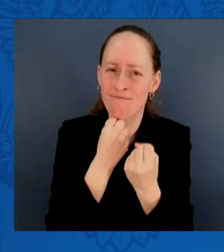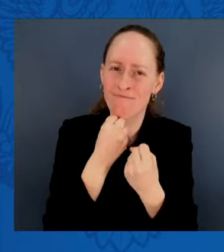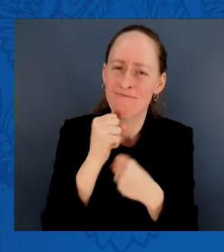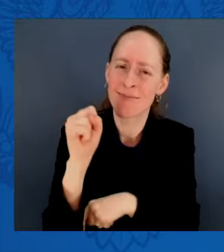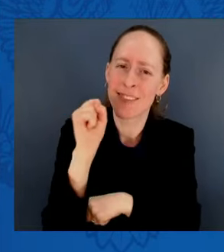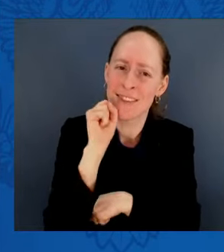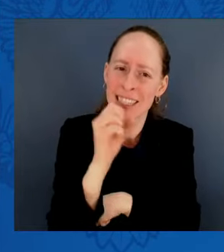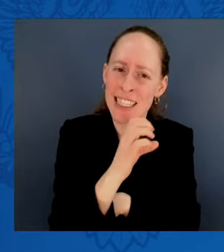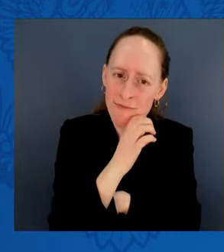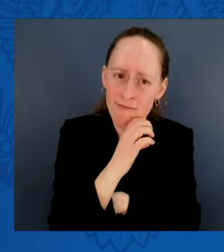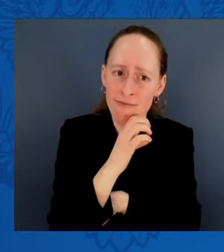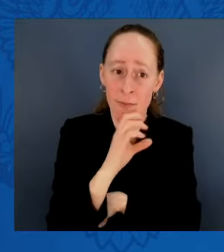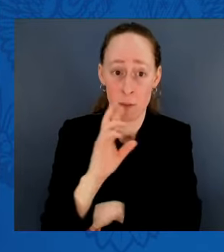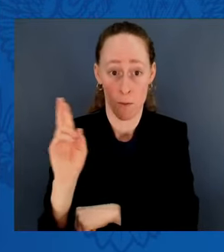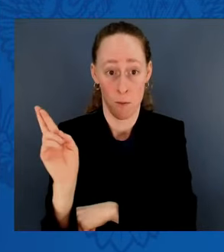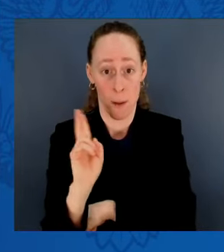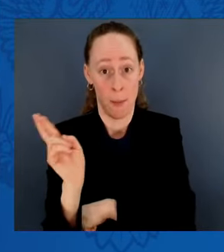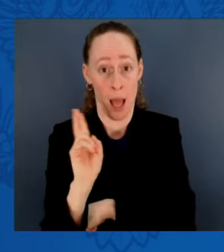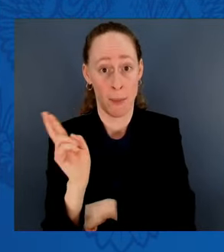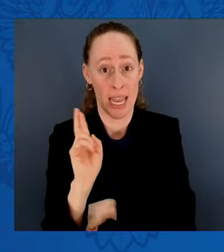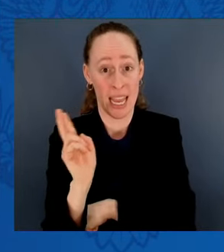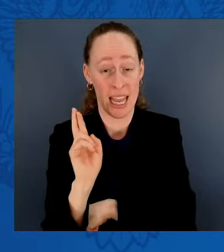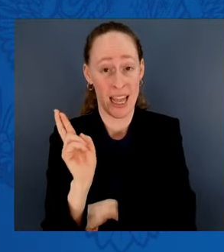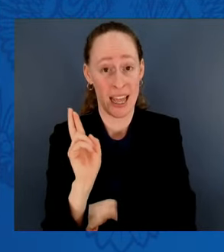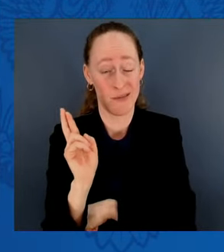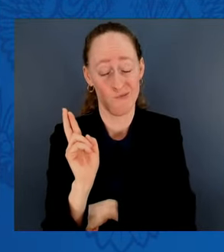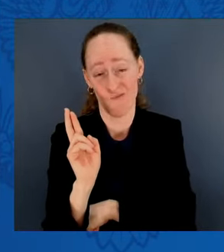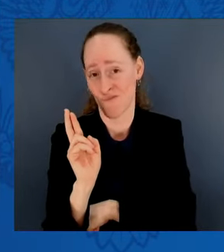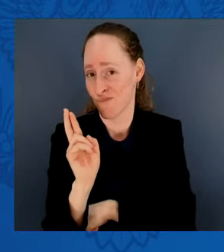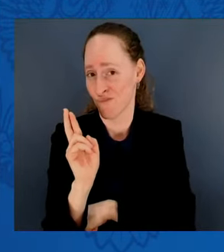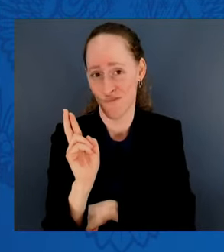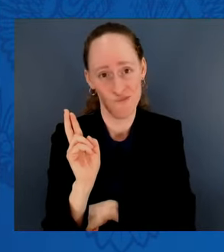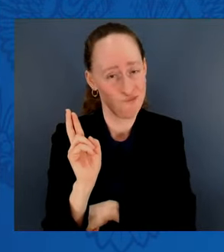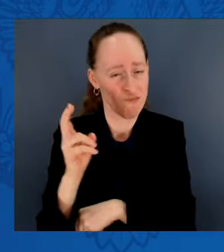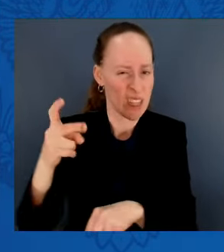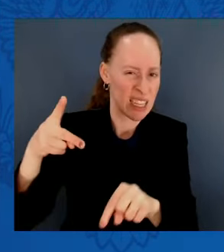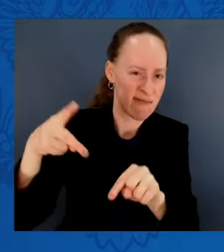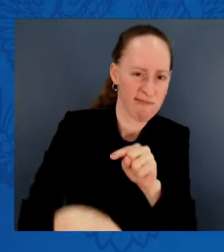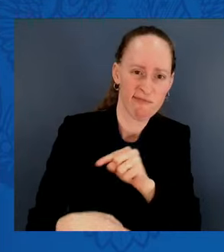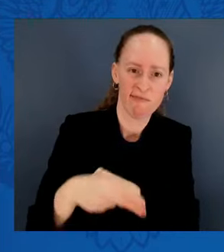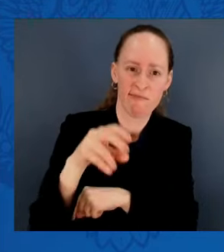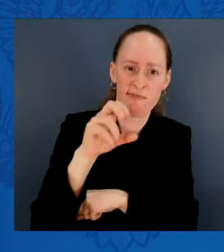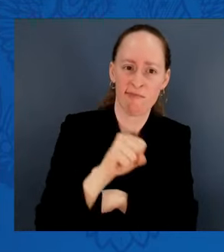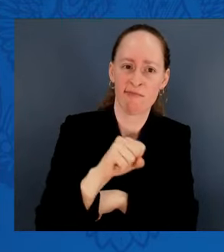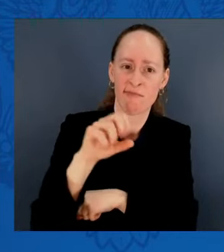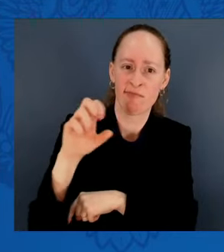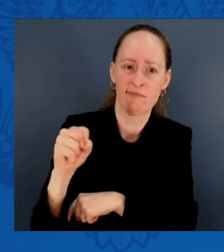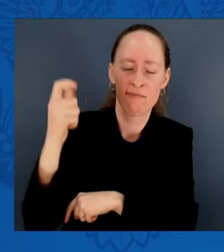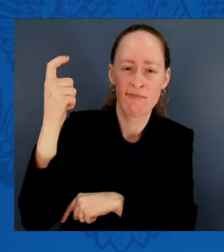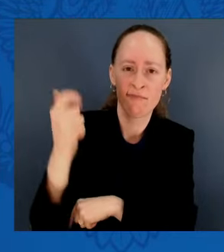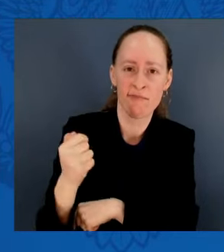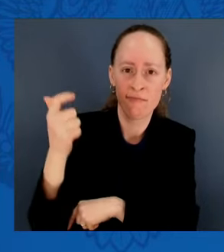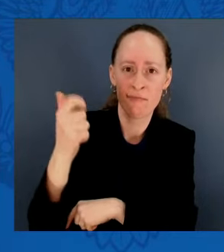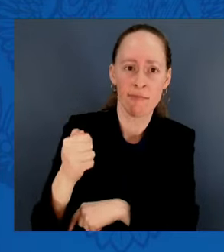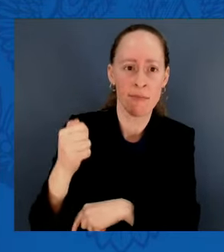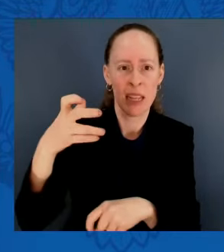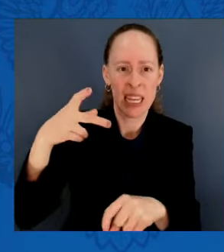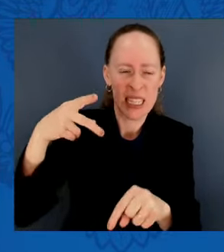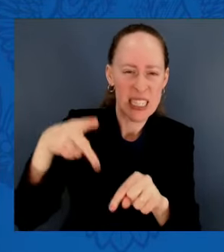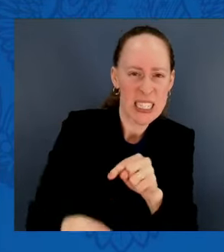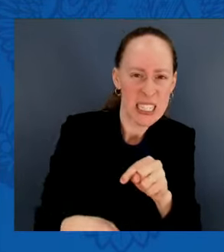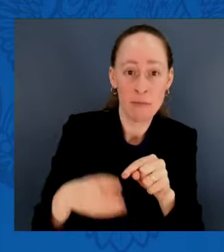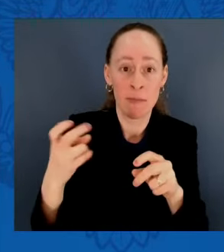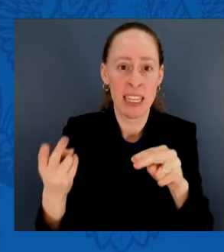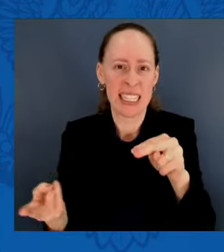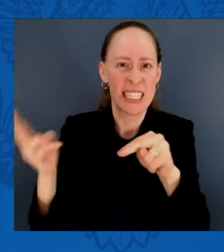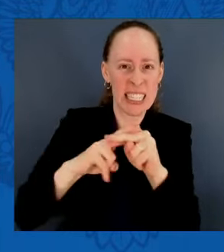block. If anyone here tries to cut Social Security, Medicare, or raise the retirement age, I will stop you.